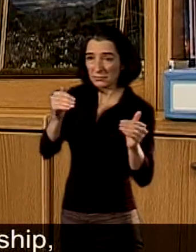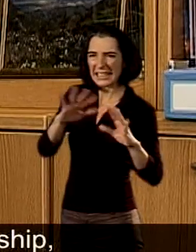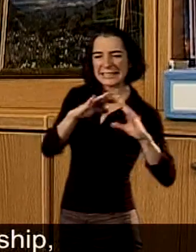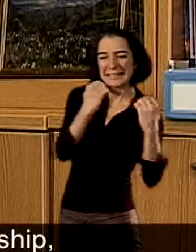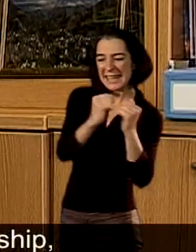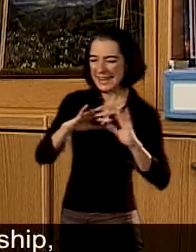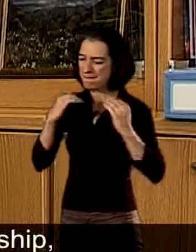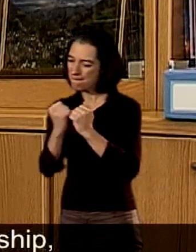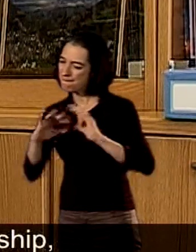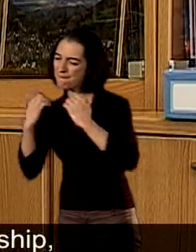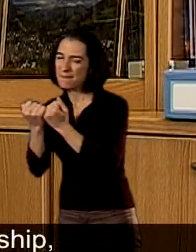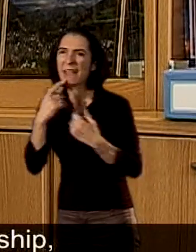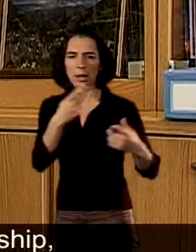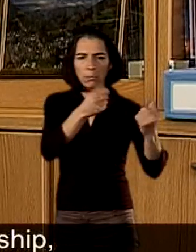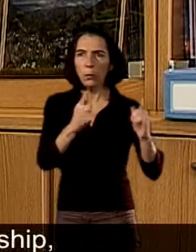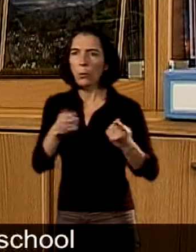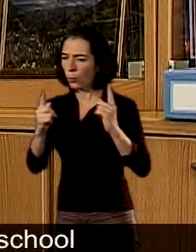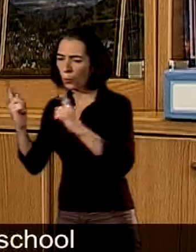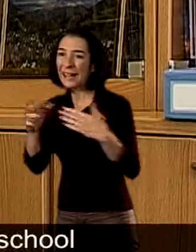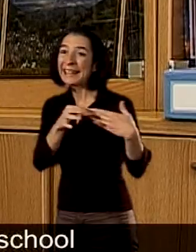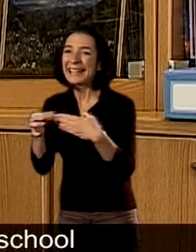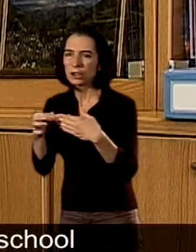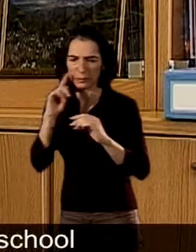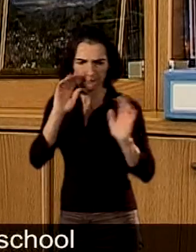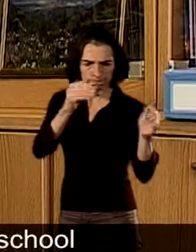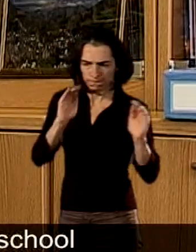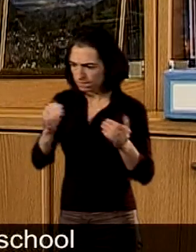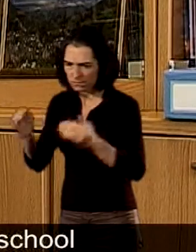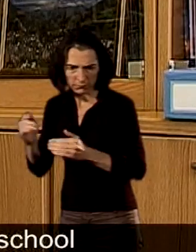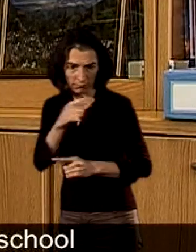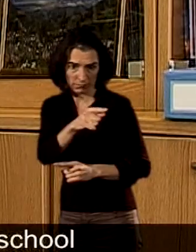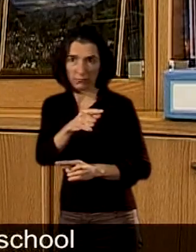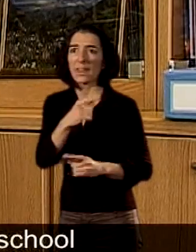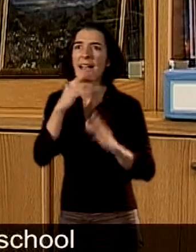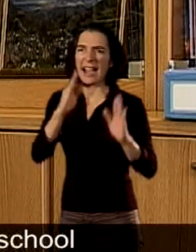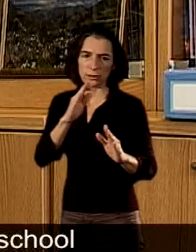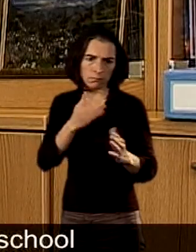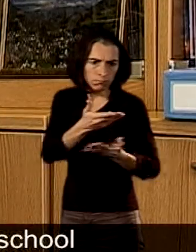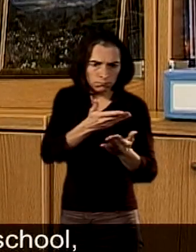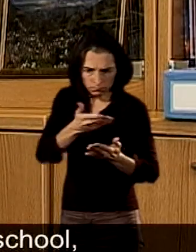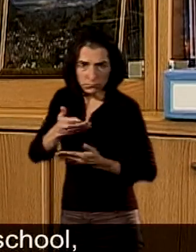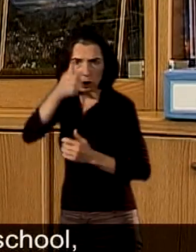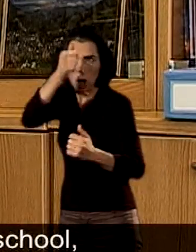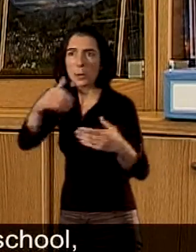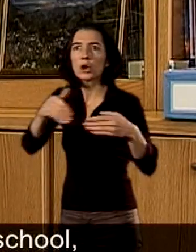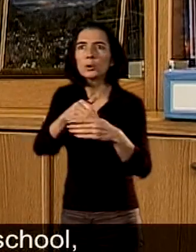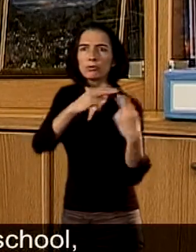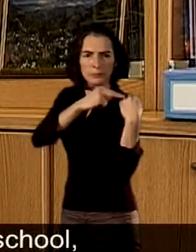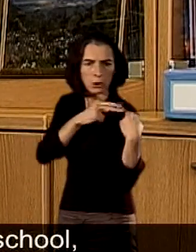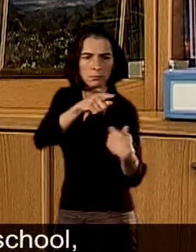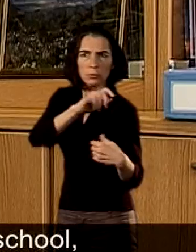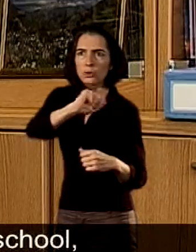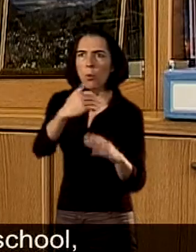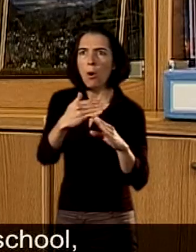leadership. We've had to work on making sure that everybody in the school saw inclusion as part of what they did. So team